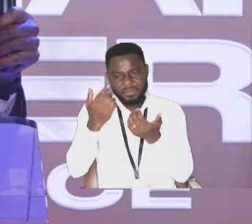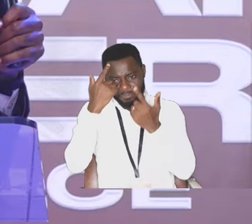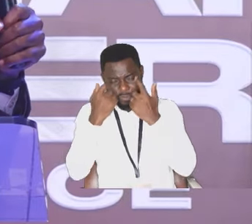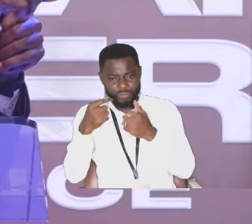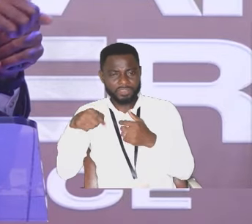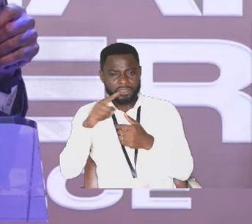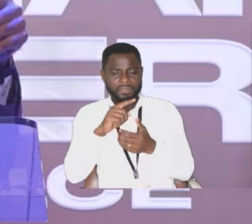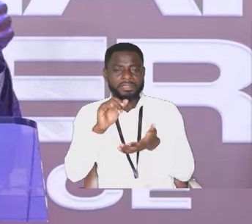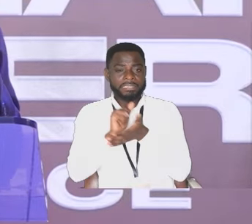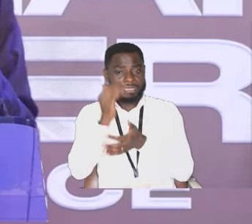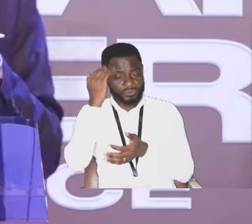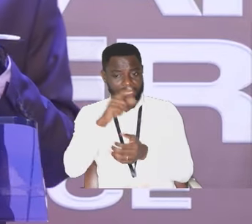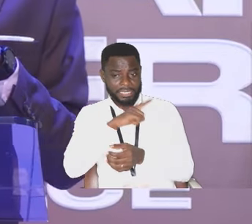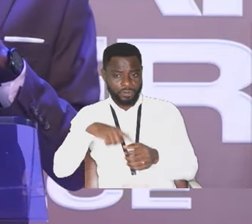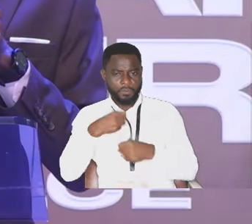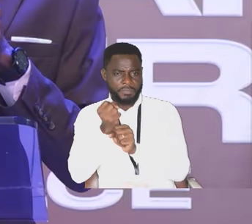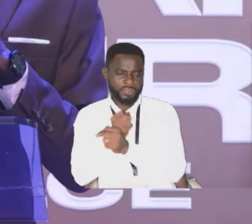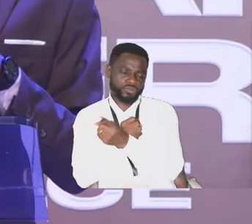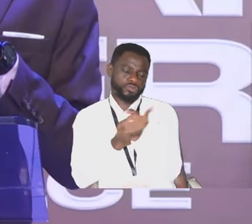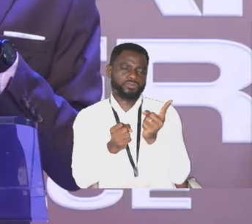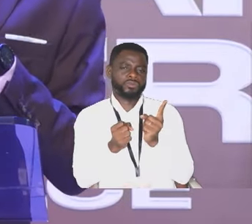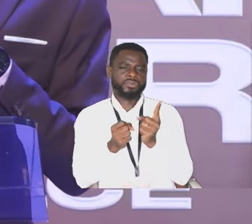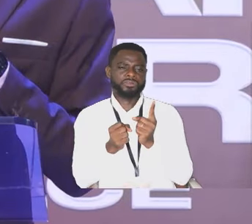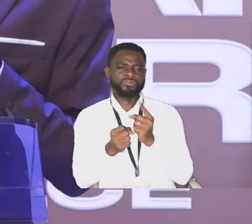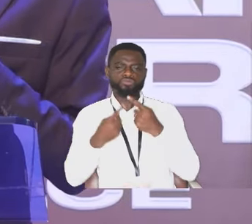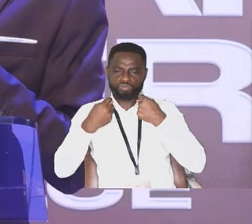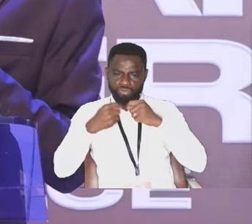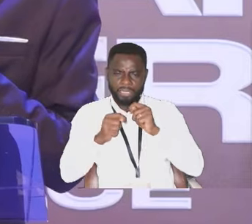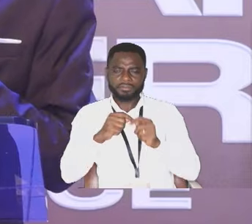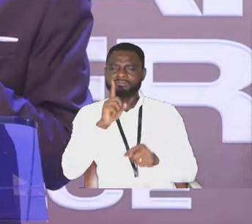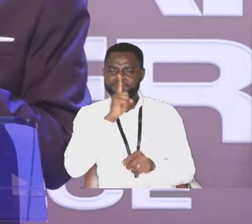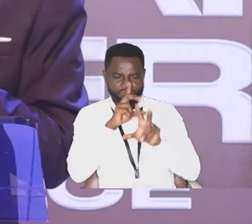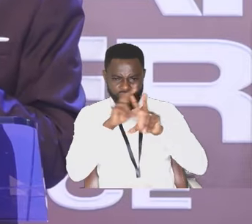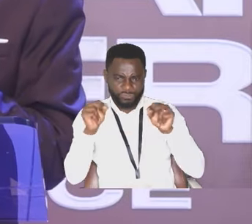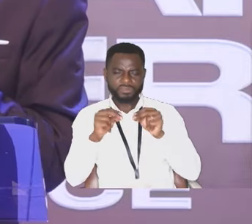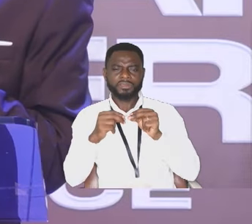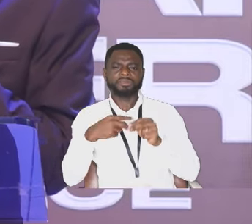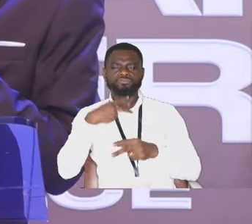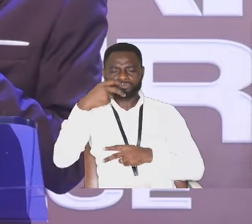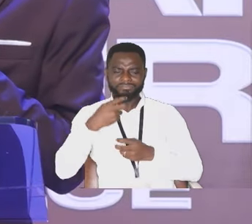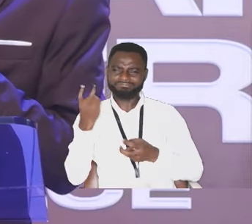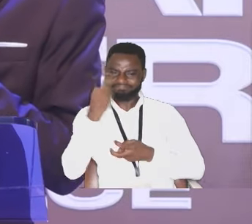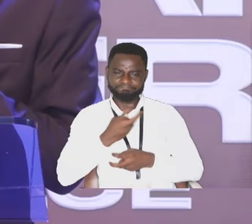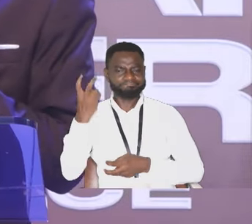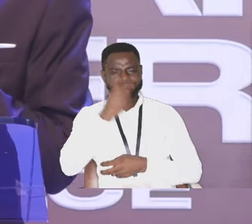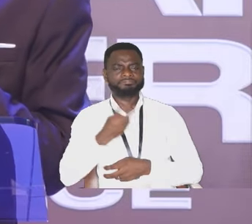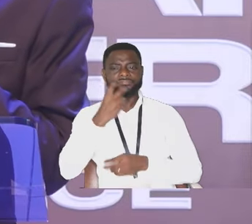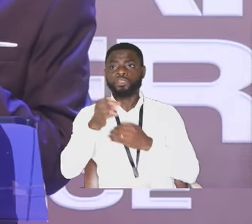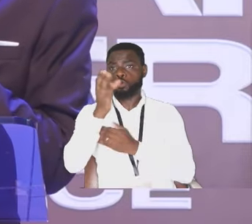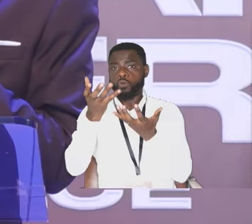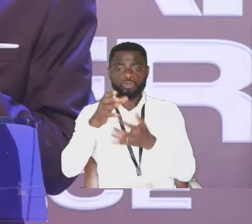the Lord has made you who you are. Speak out. God wants to hear your voice. Speak